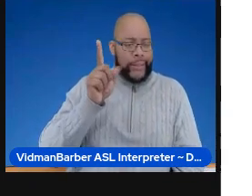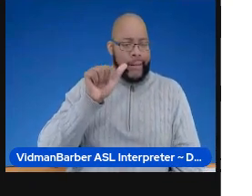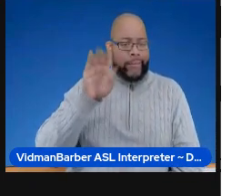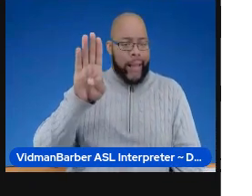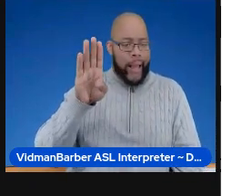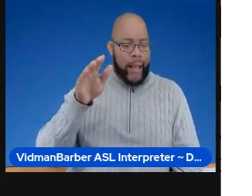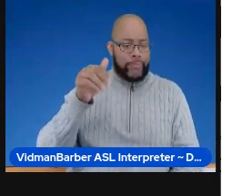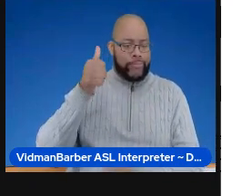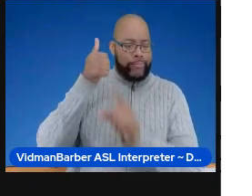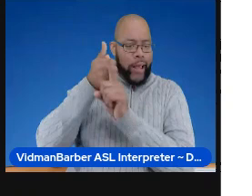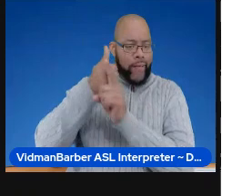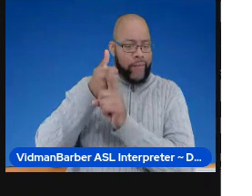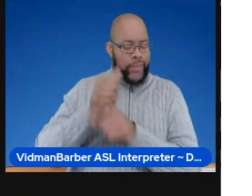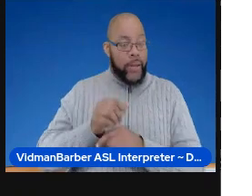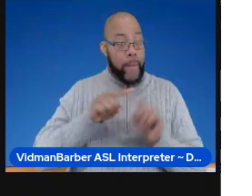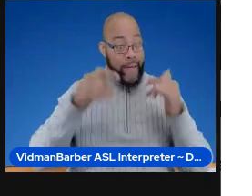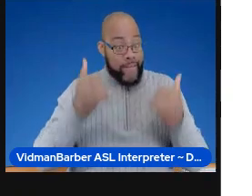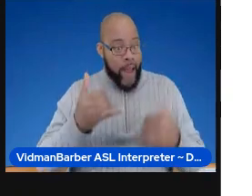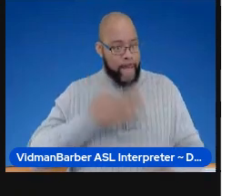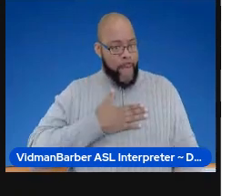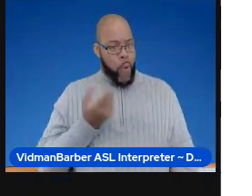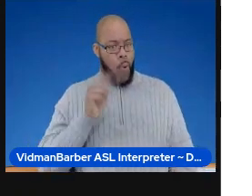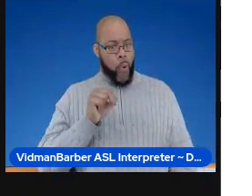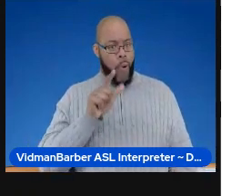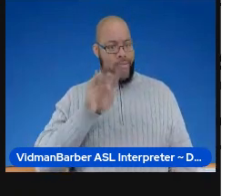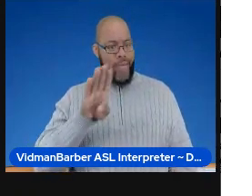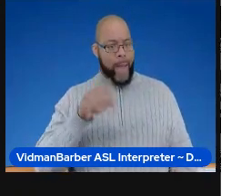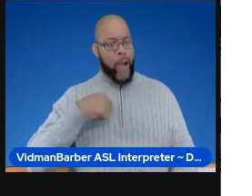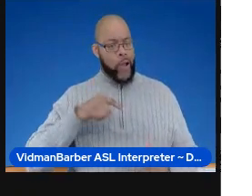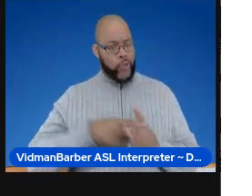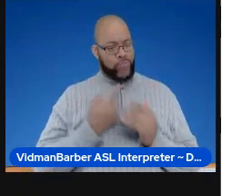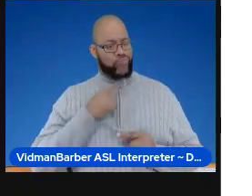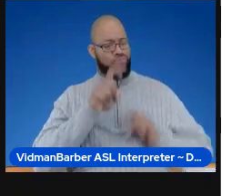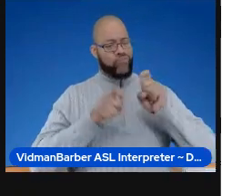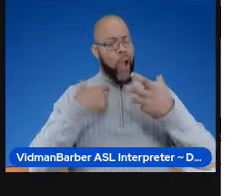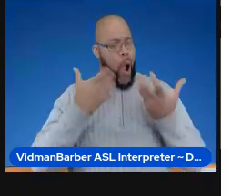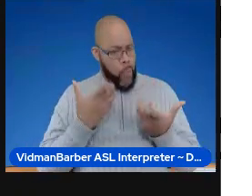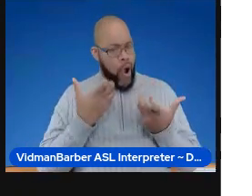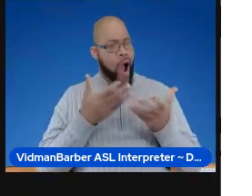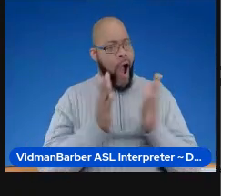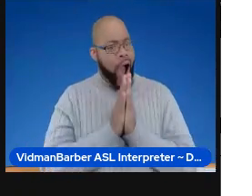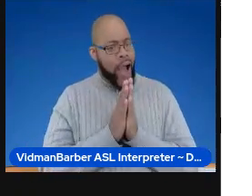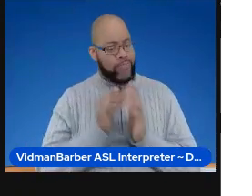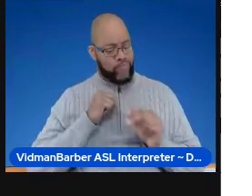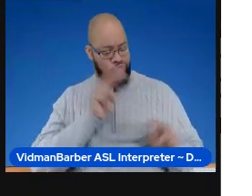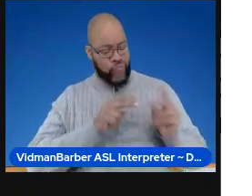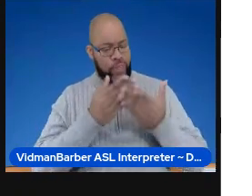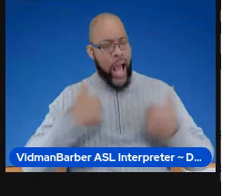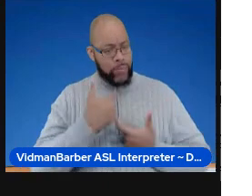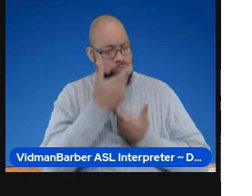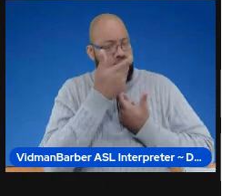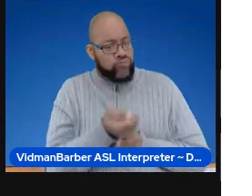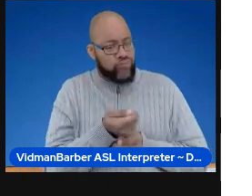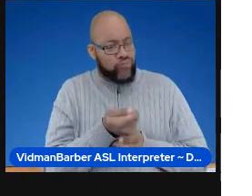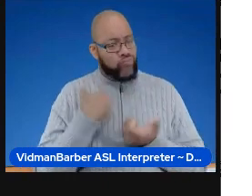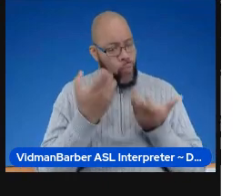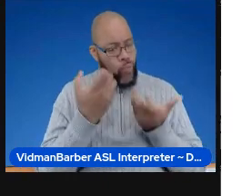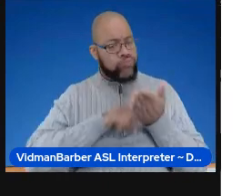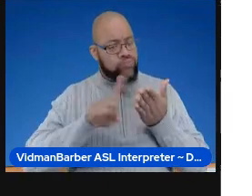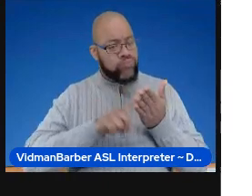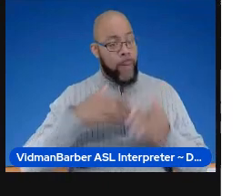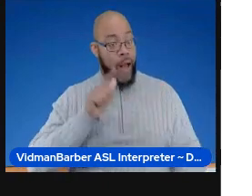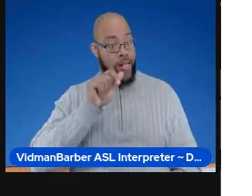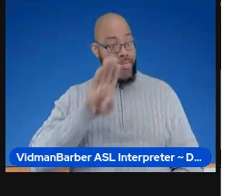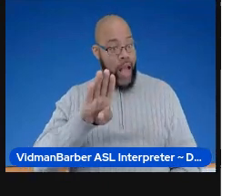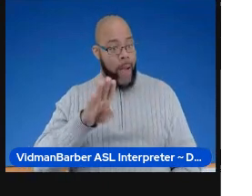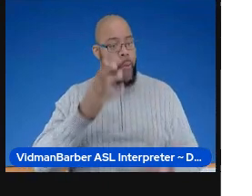laboratory itself. But now with my own lab, I can start asking questions that I wanted to ask, looking at things that I wanted to investigate. And so my laboratory